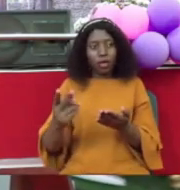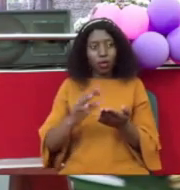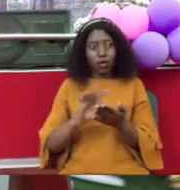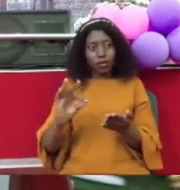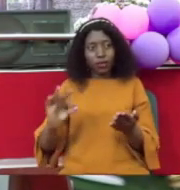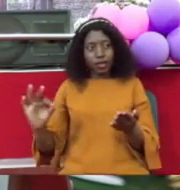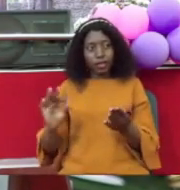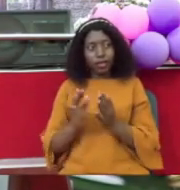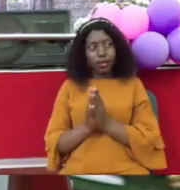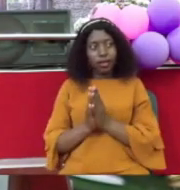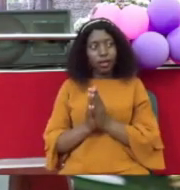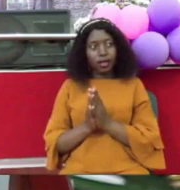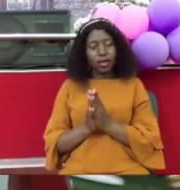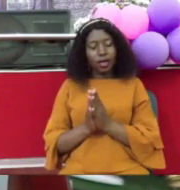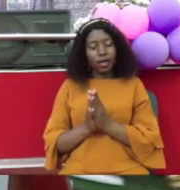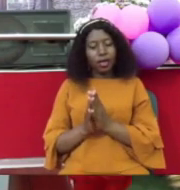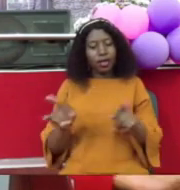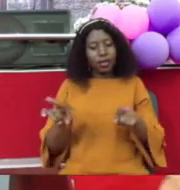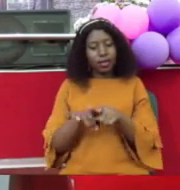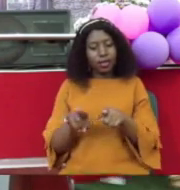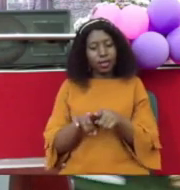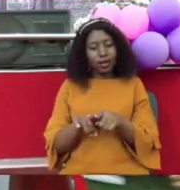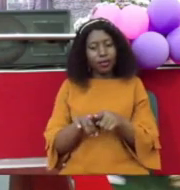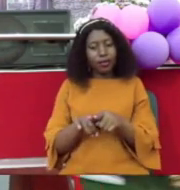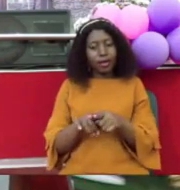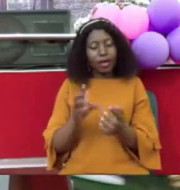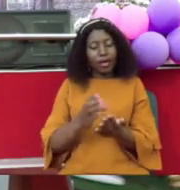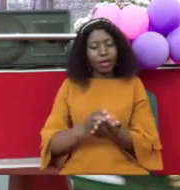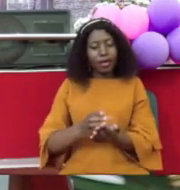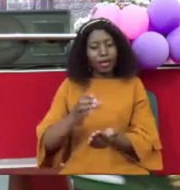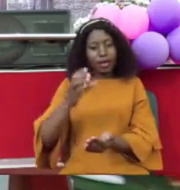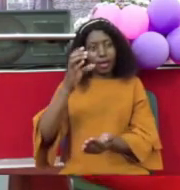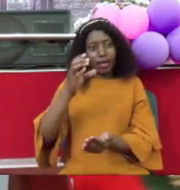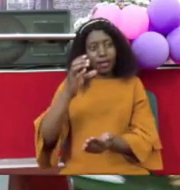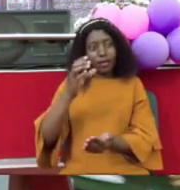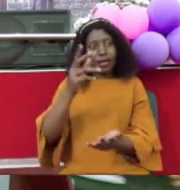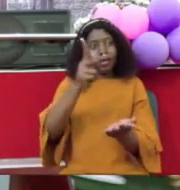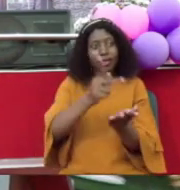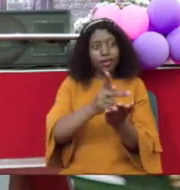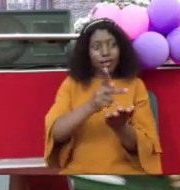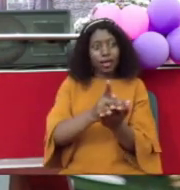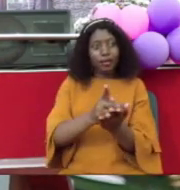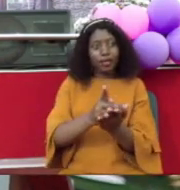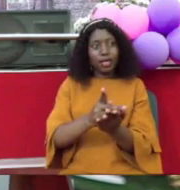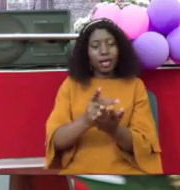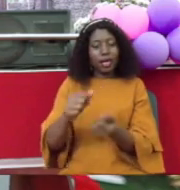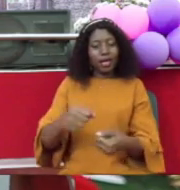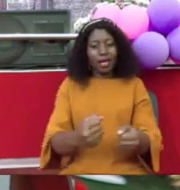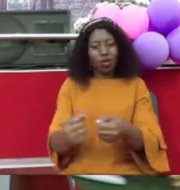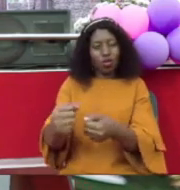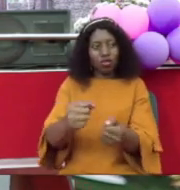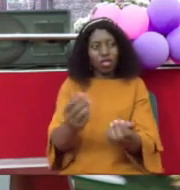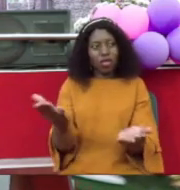na Roho Mtakatifu, it's like if that glass now is put in an ocean or in the lake. Ya kwamba sasa kikombe kile ama glasi